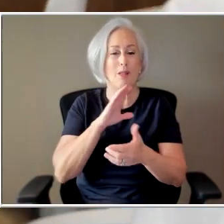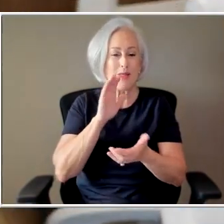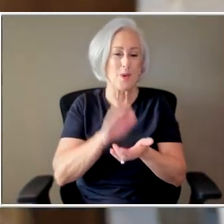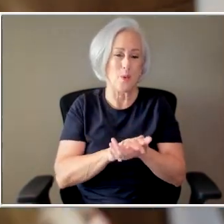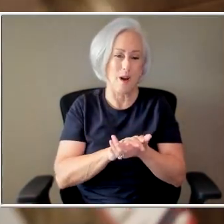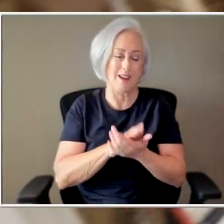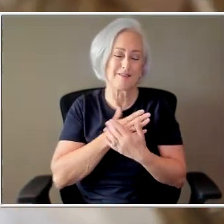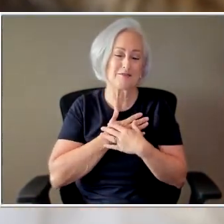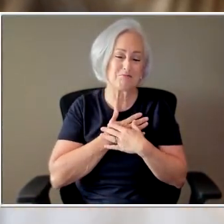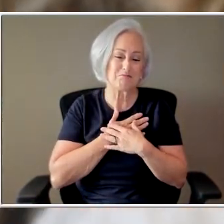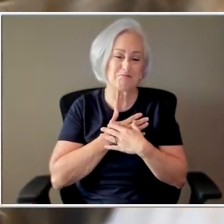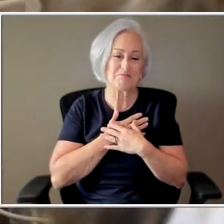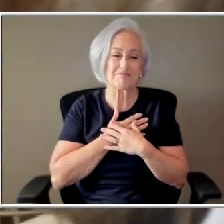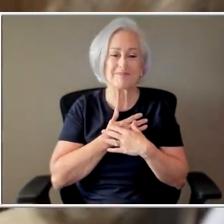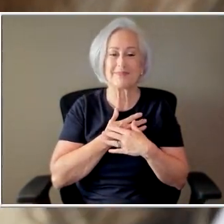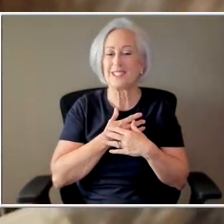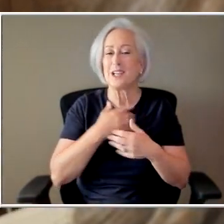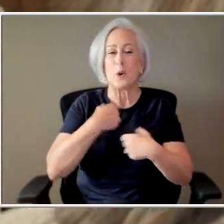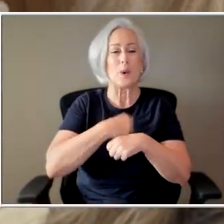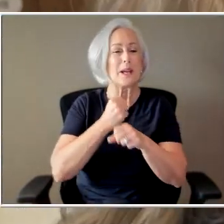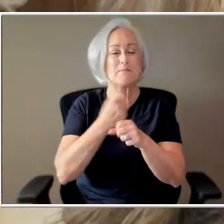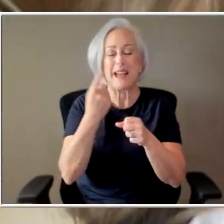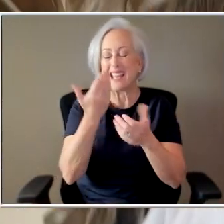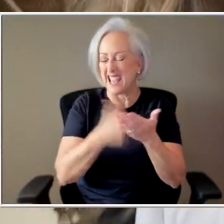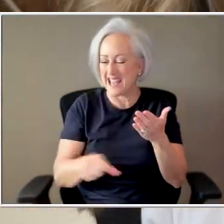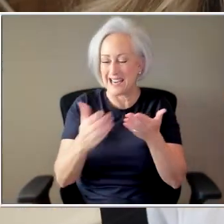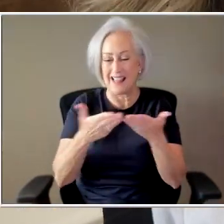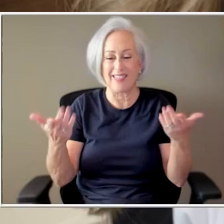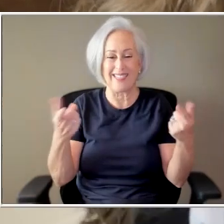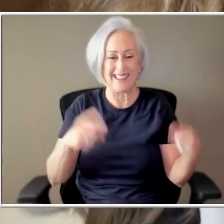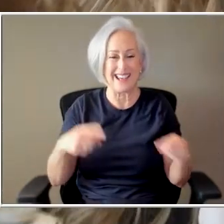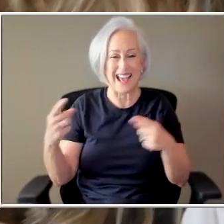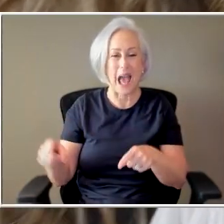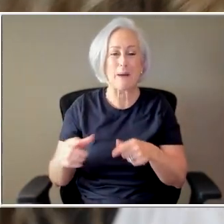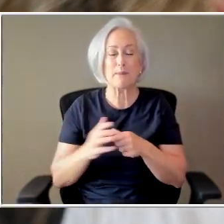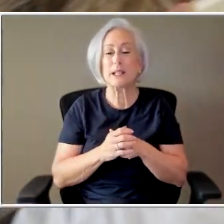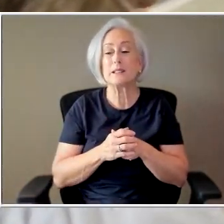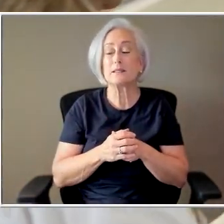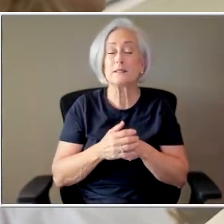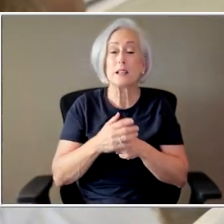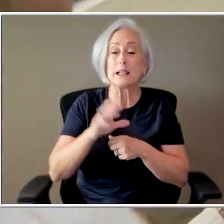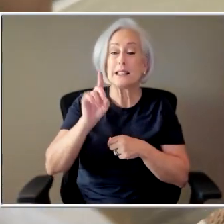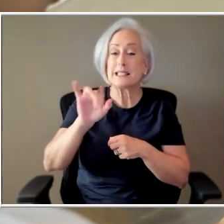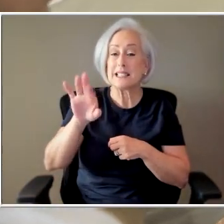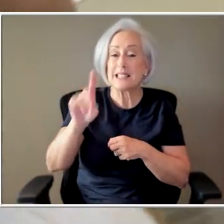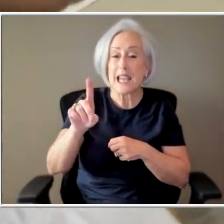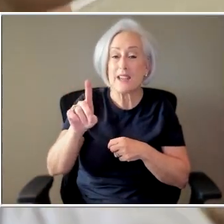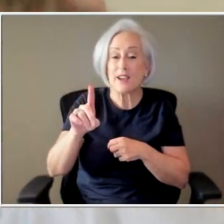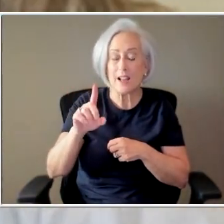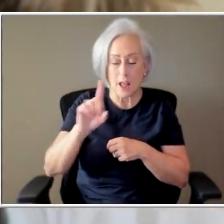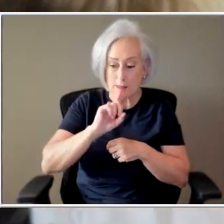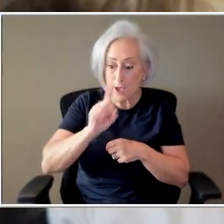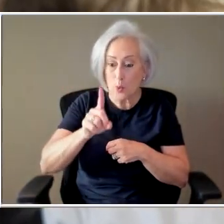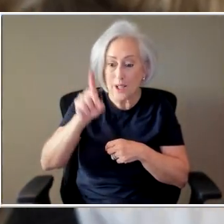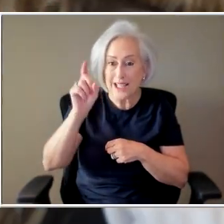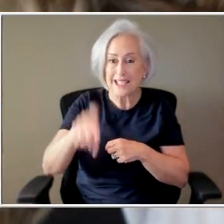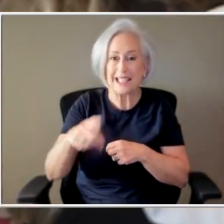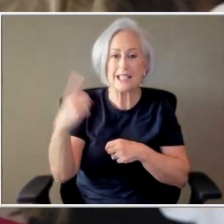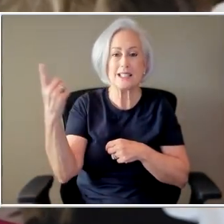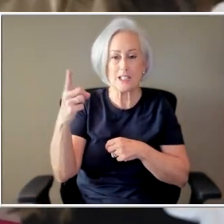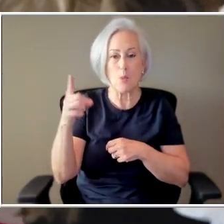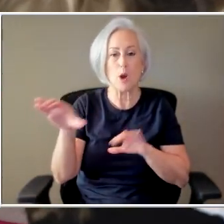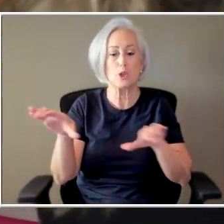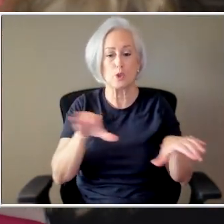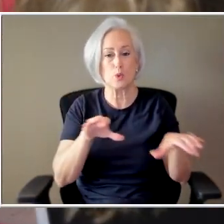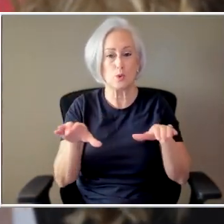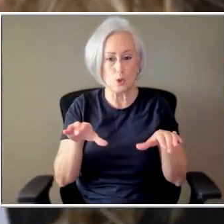Yes. I mean, we can make almost anything happen here. But David, let me ask you about some things, because they really needed an officiant, and then there's paperwork that you